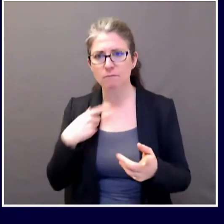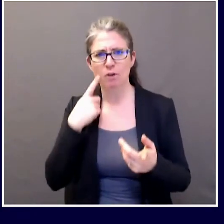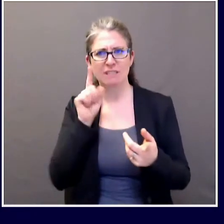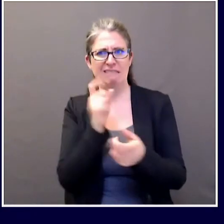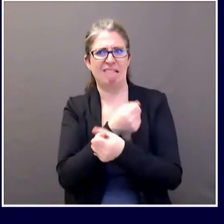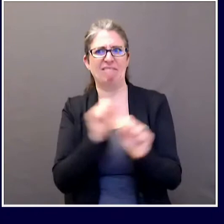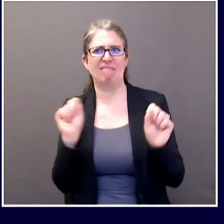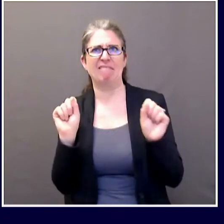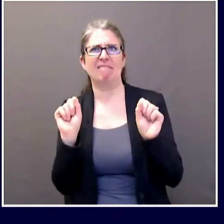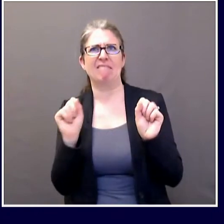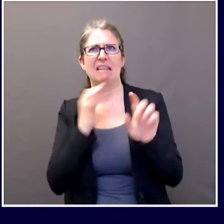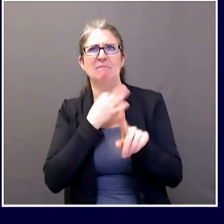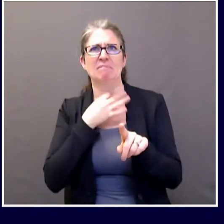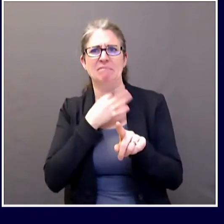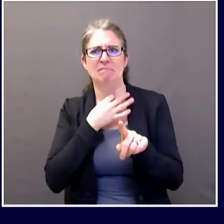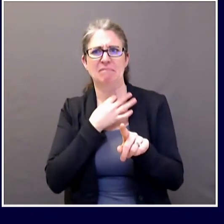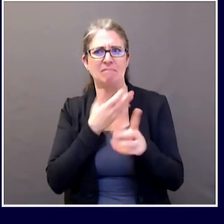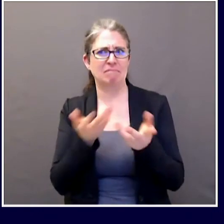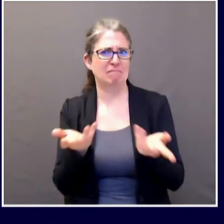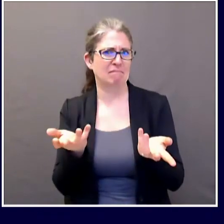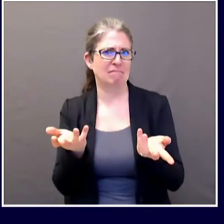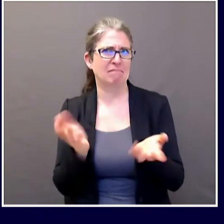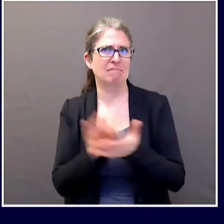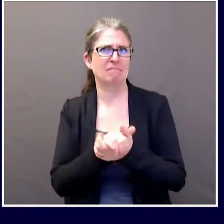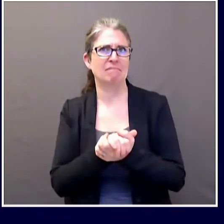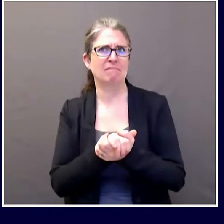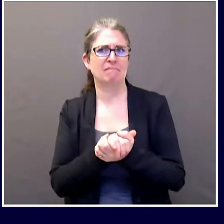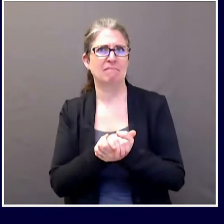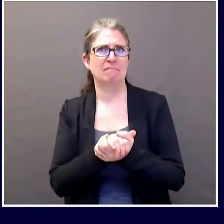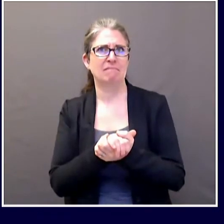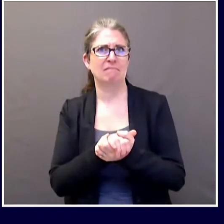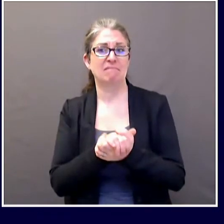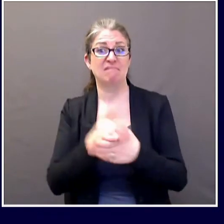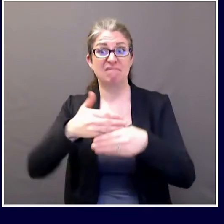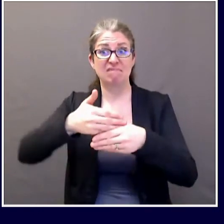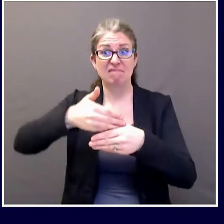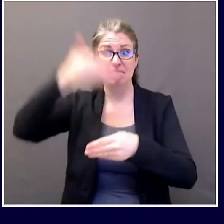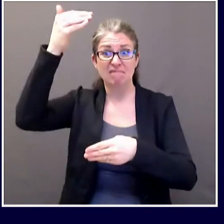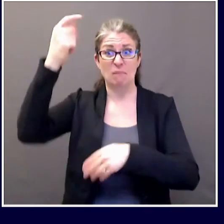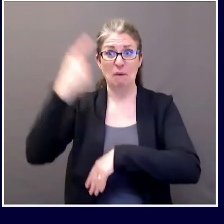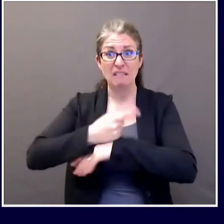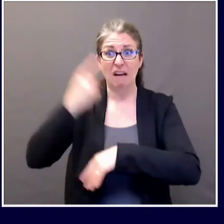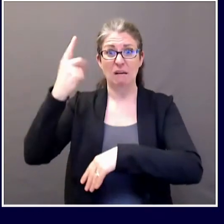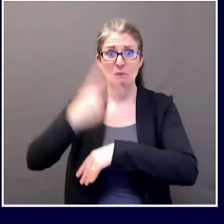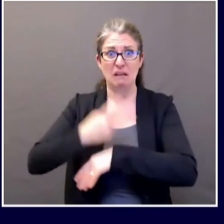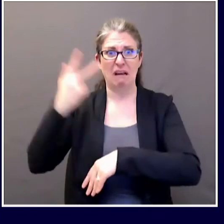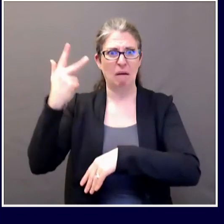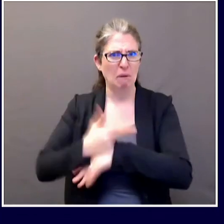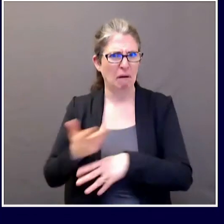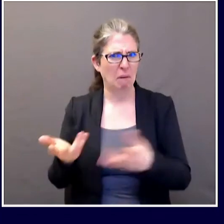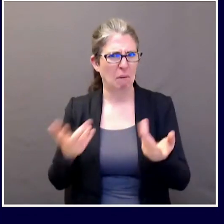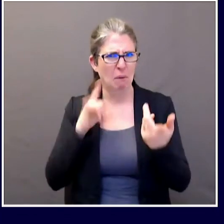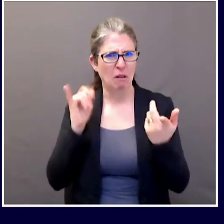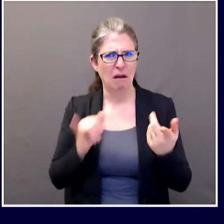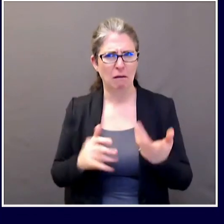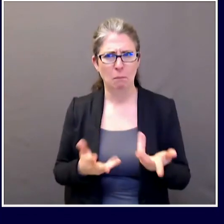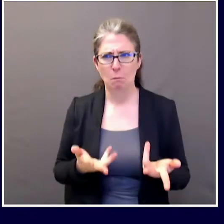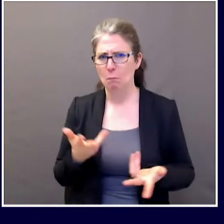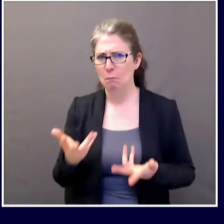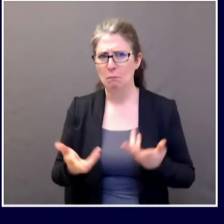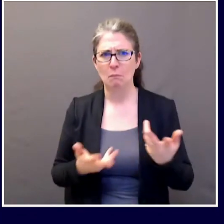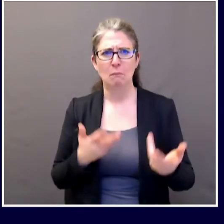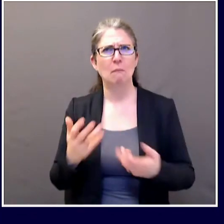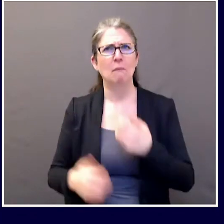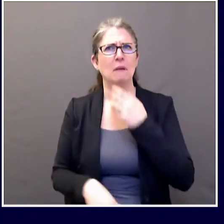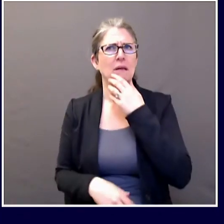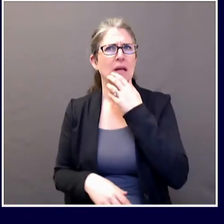time and how long that would be after the person leaves. And also, should they themselves wear a mask for a period of time after